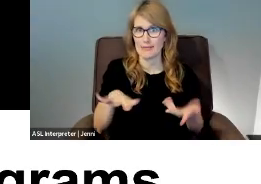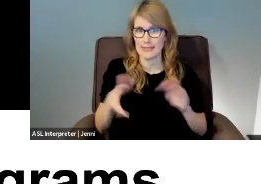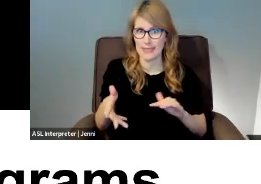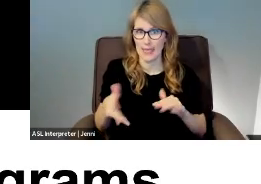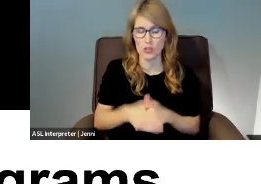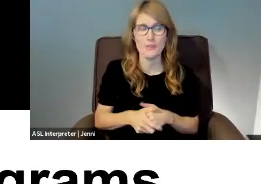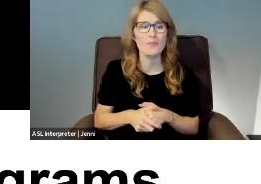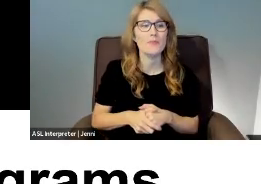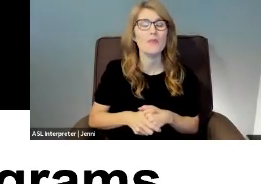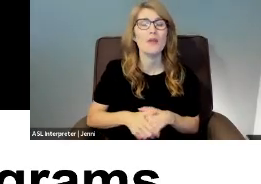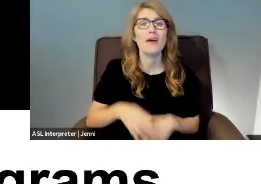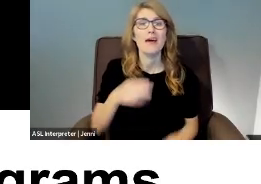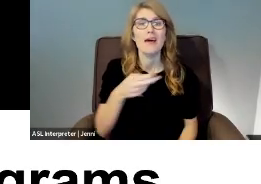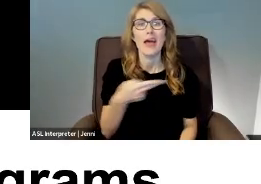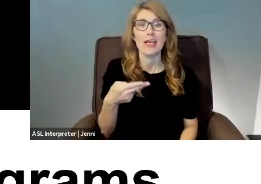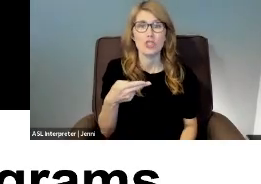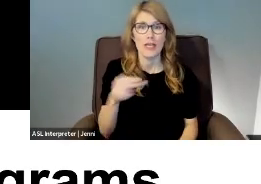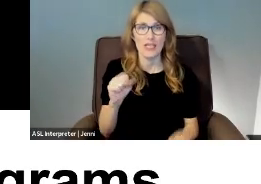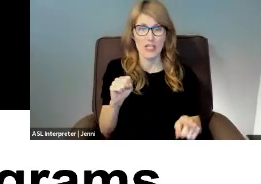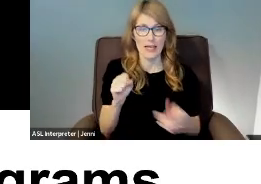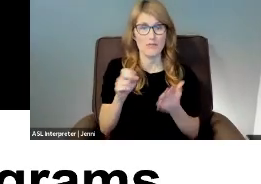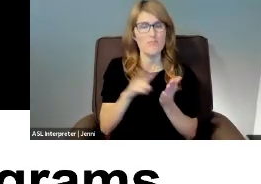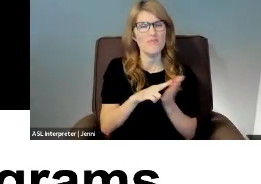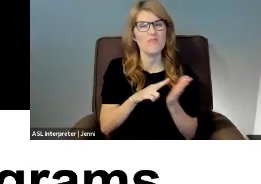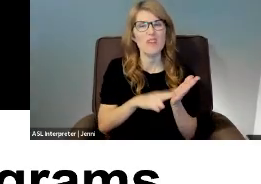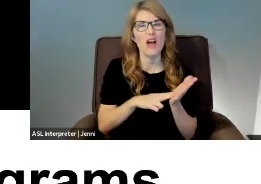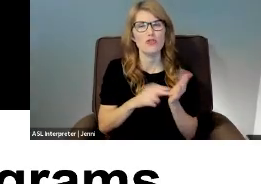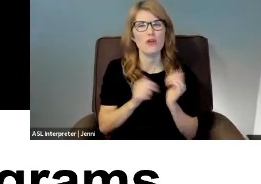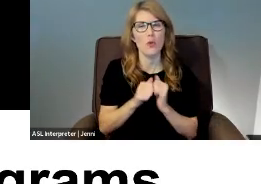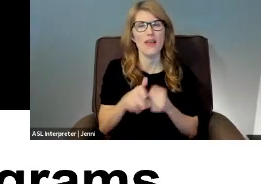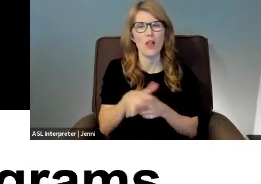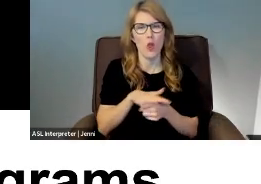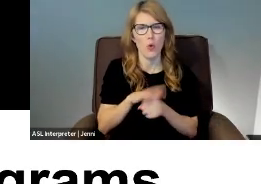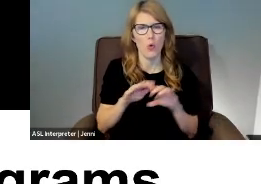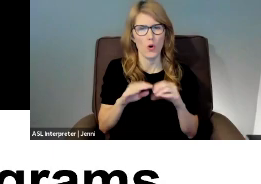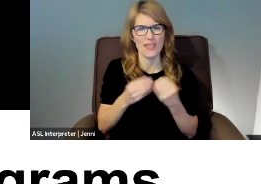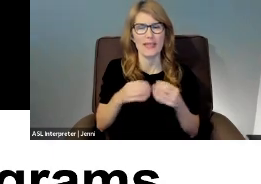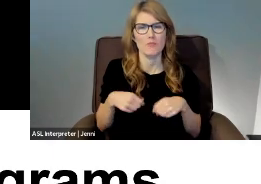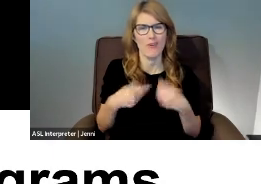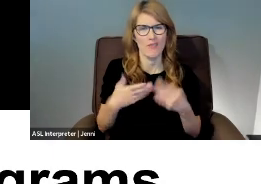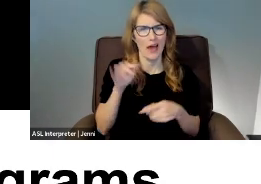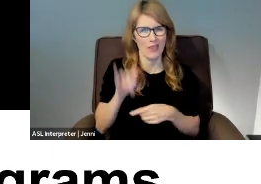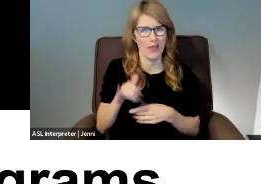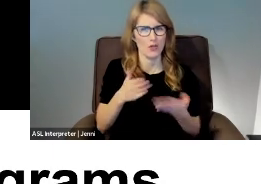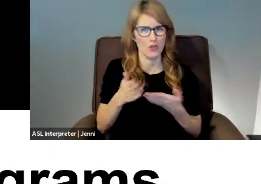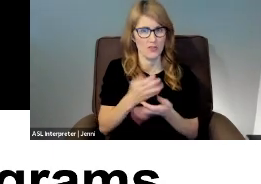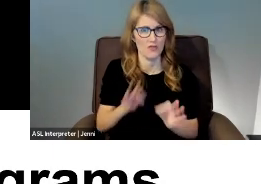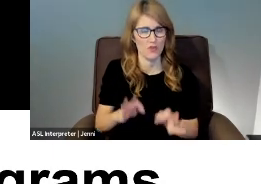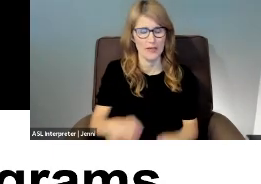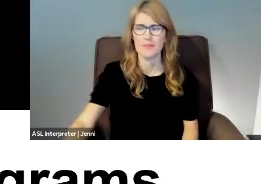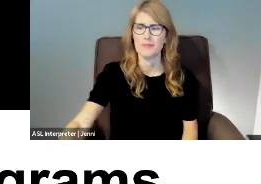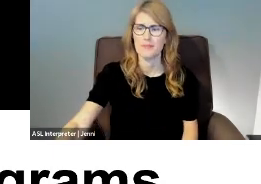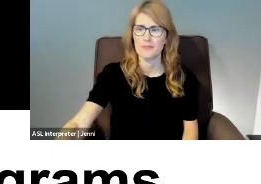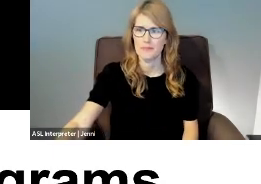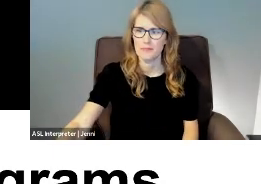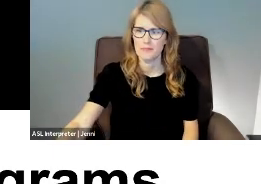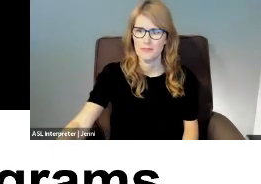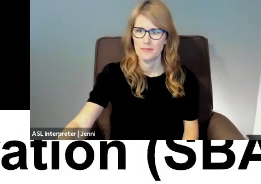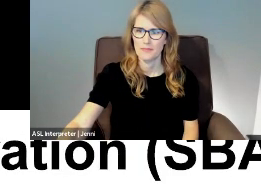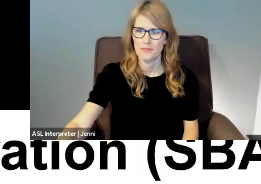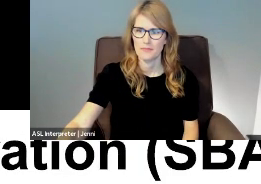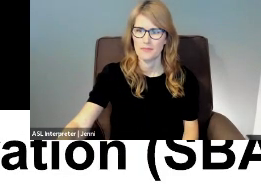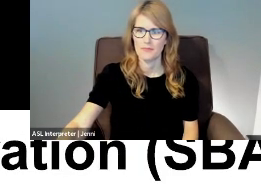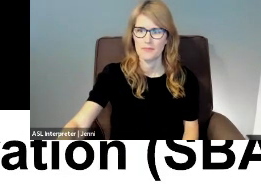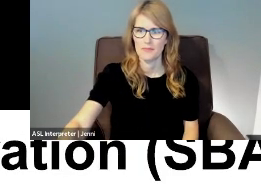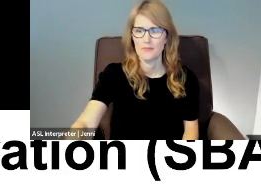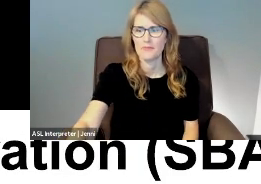and Human Services contracts with local organizations to provide this free service. Next slide,